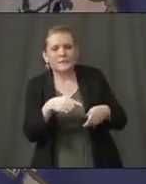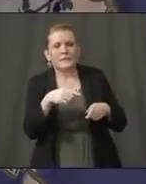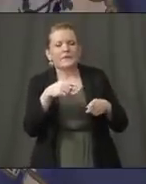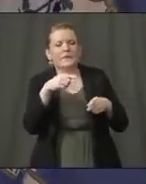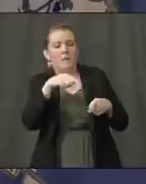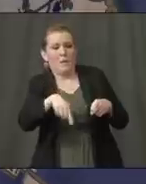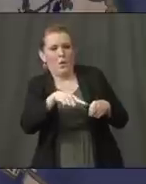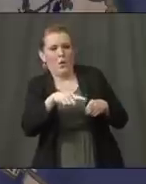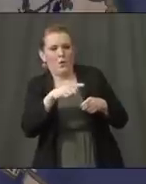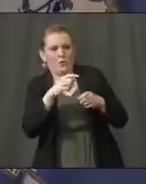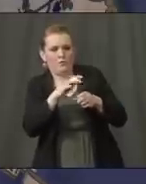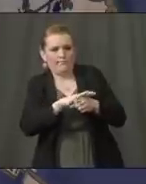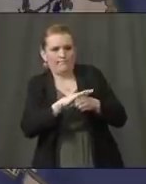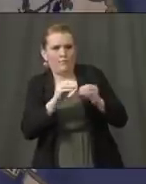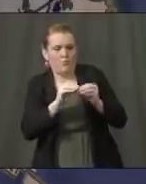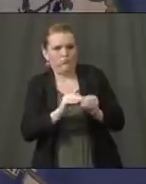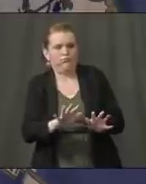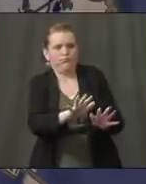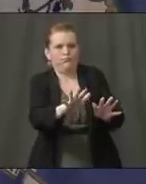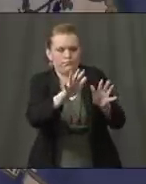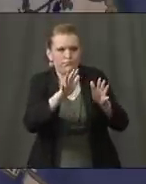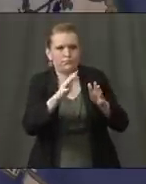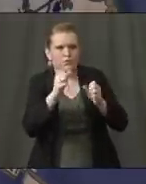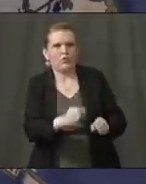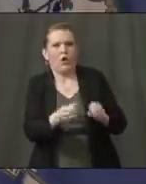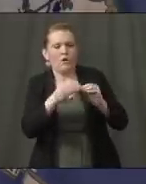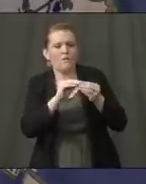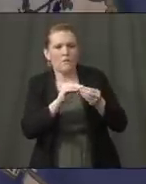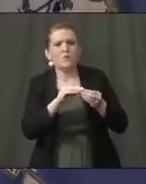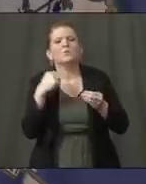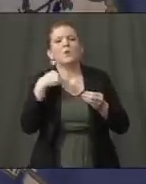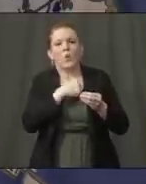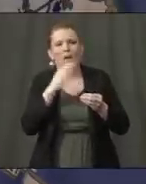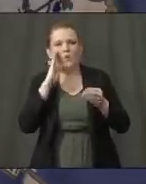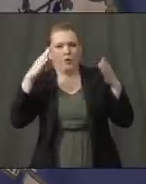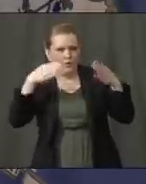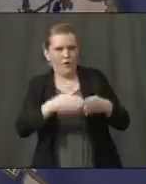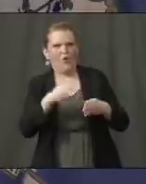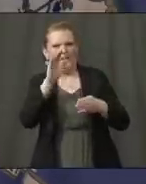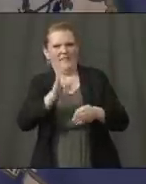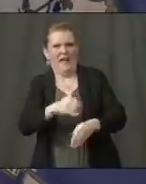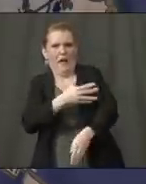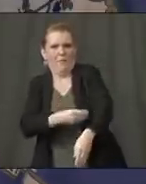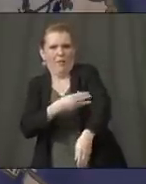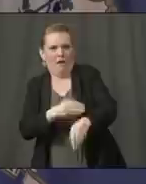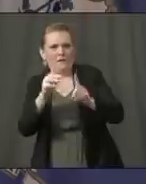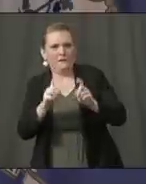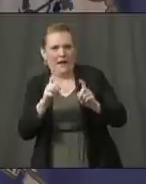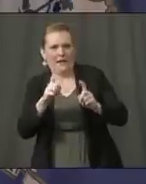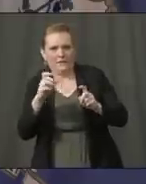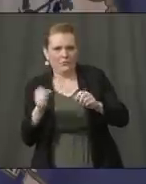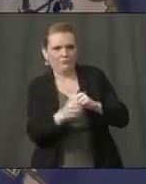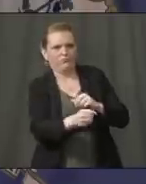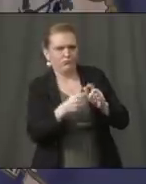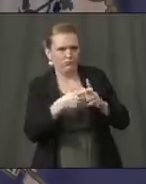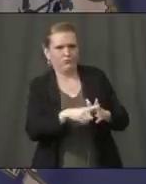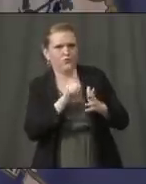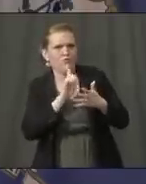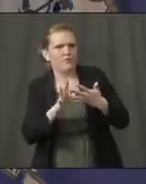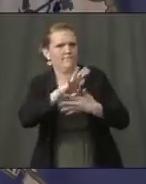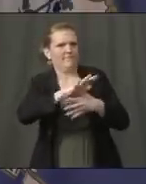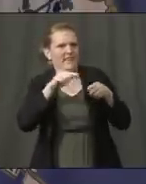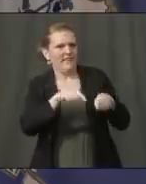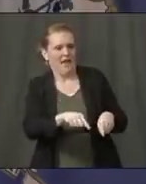That's the test that says whether or not you've been infected by COVID and whether or not you maybe built up some of the antibodies that would mean you're